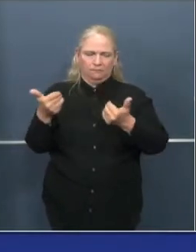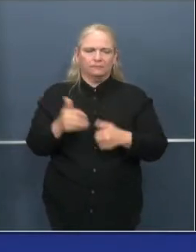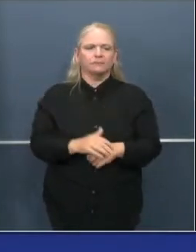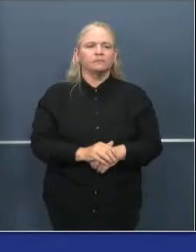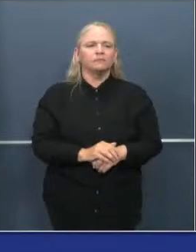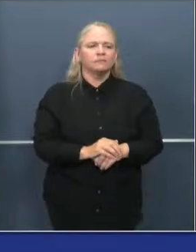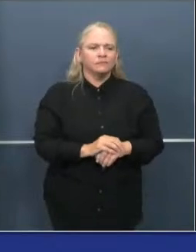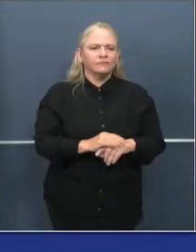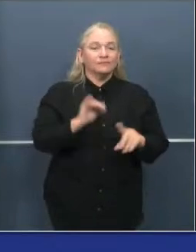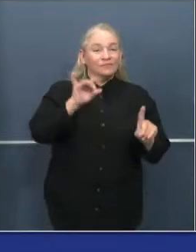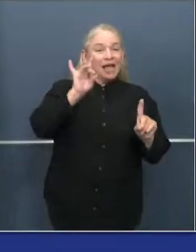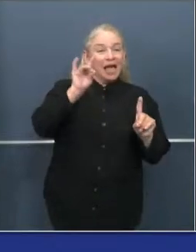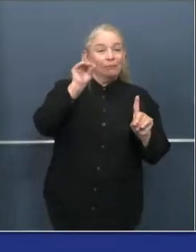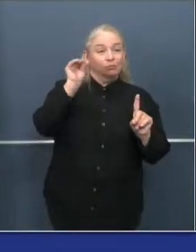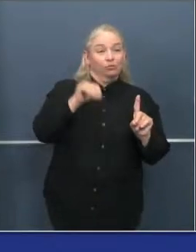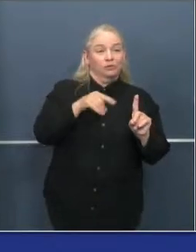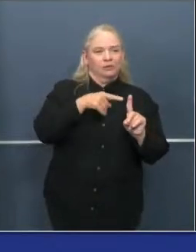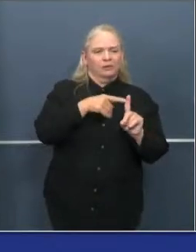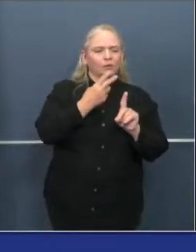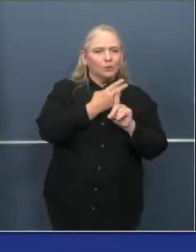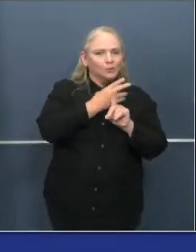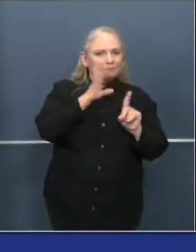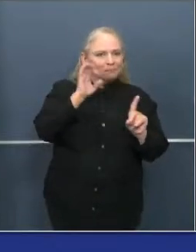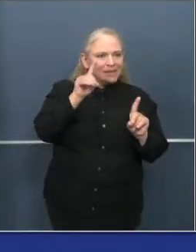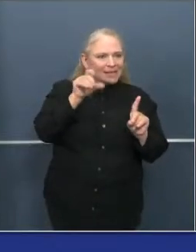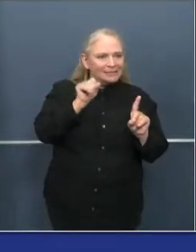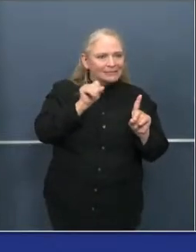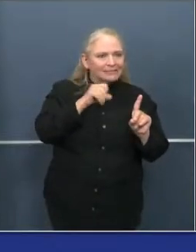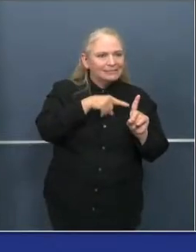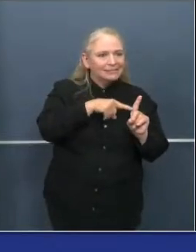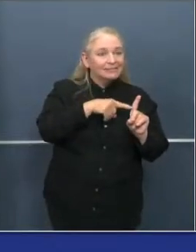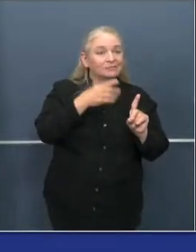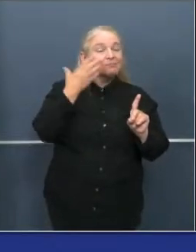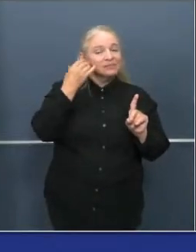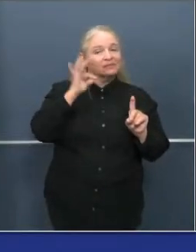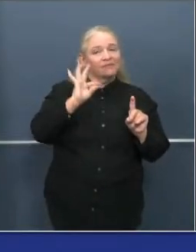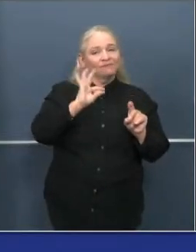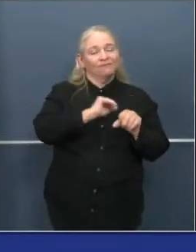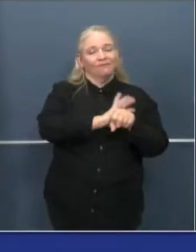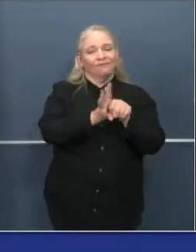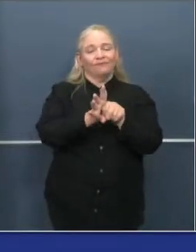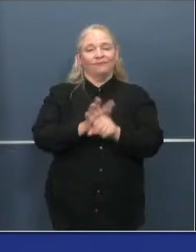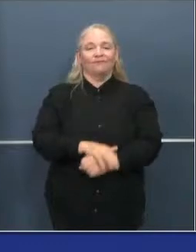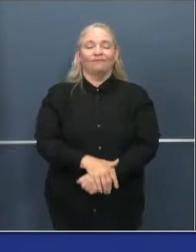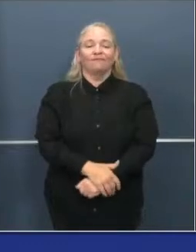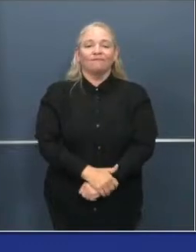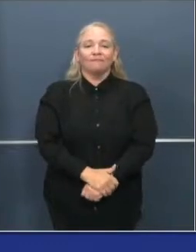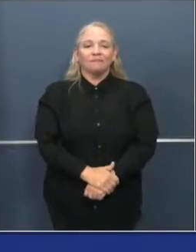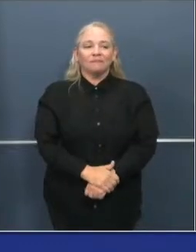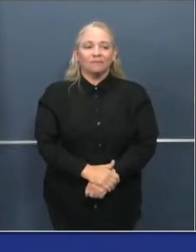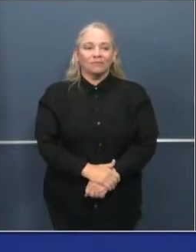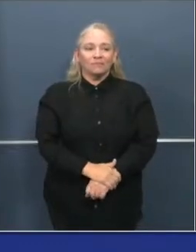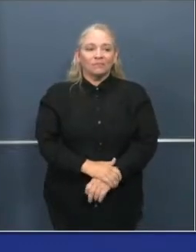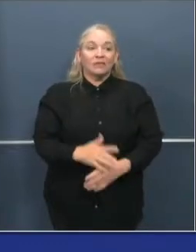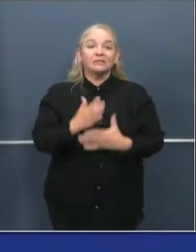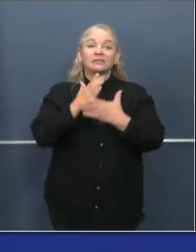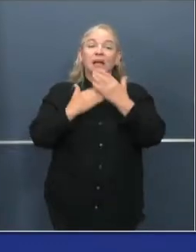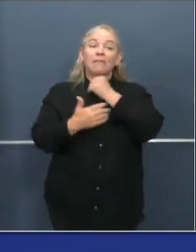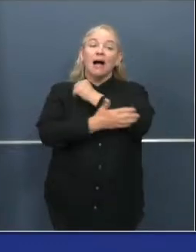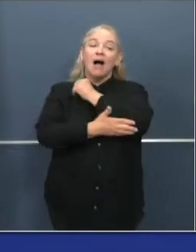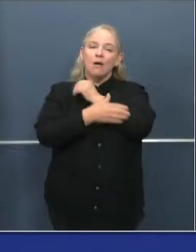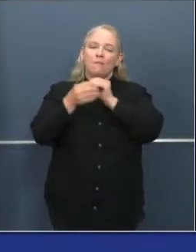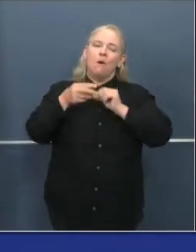is substantially higher. Obviously, that's part of our monitoring list. That's part of our targeted enforcement and targeted engagement